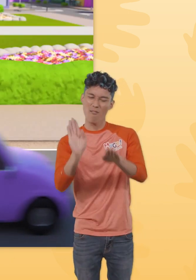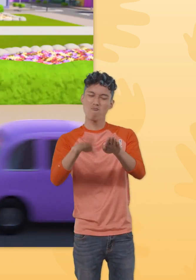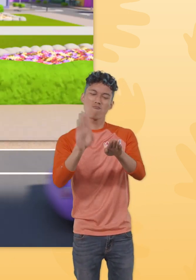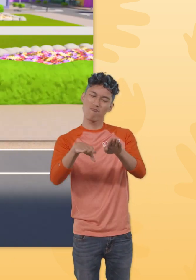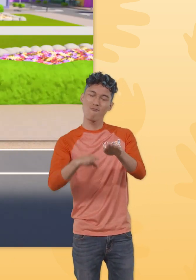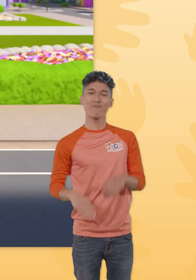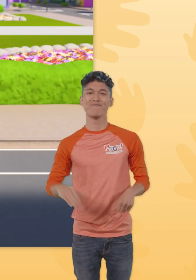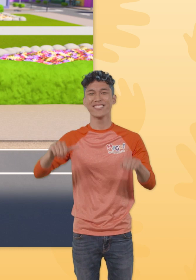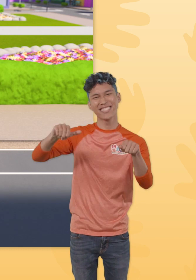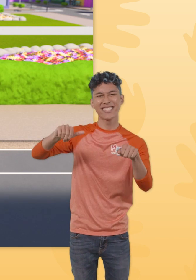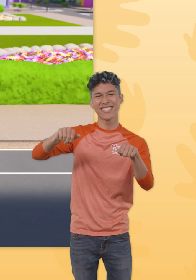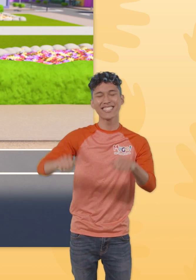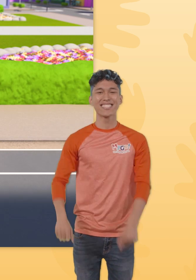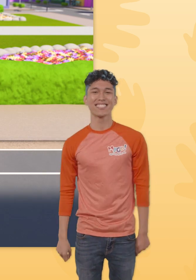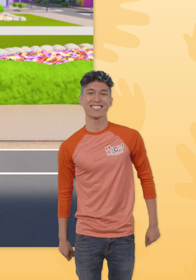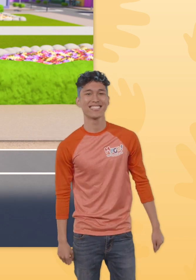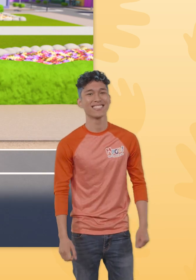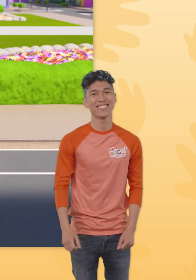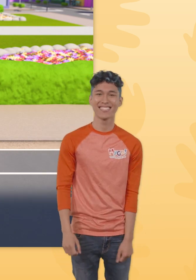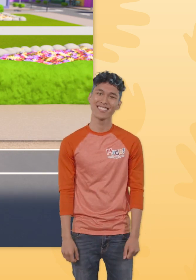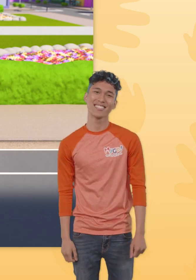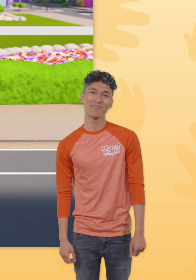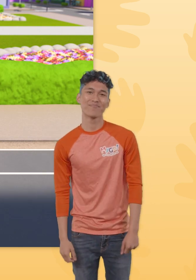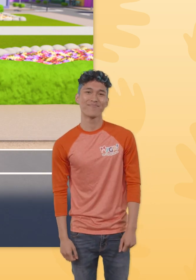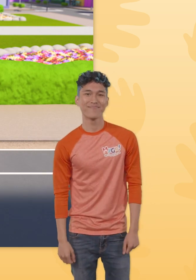Vroom, vroom. Ding, ding.